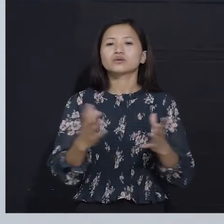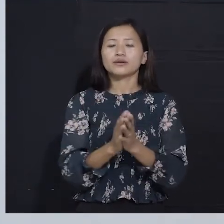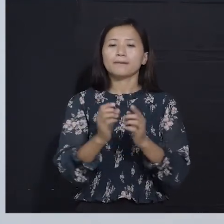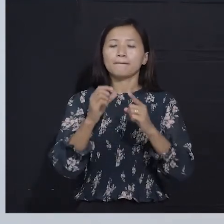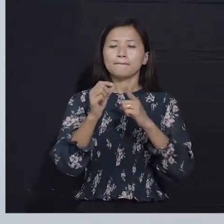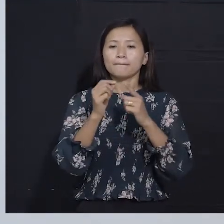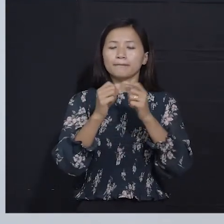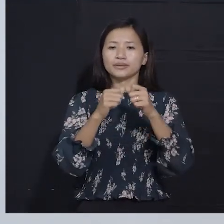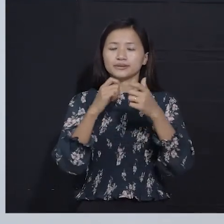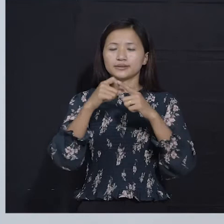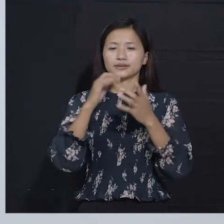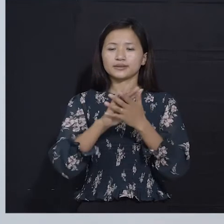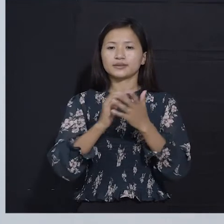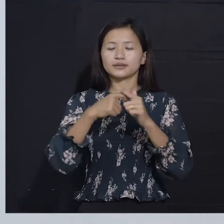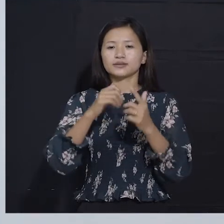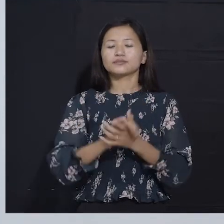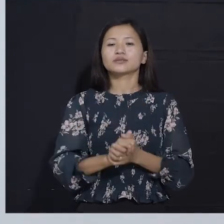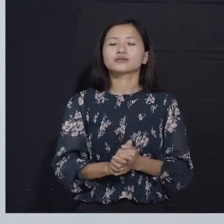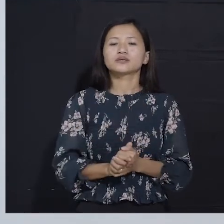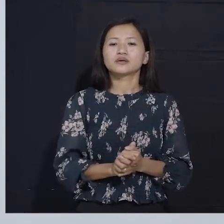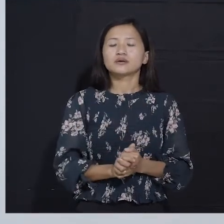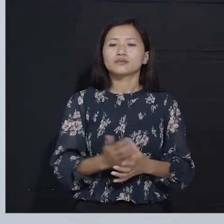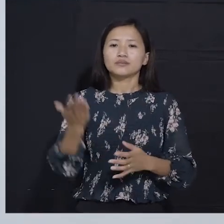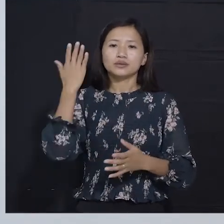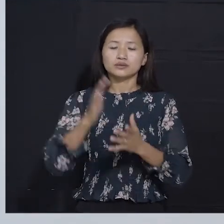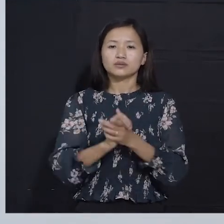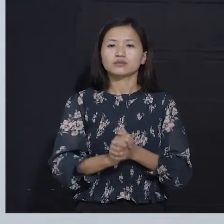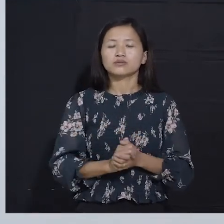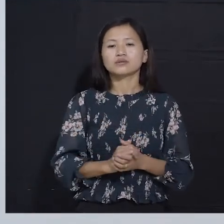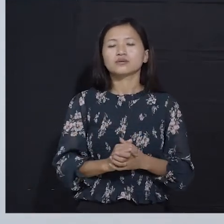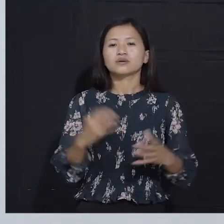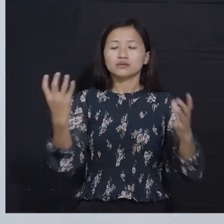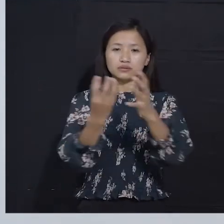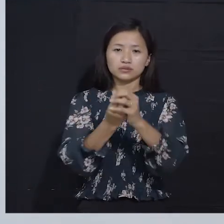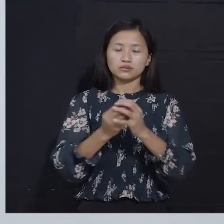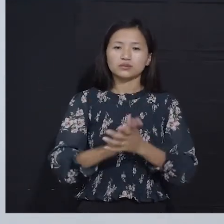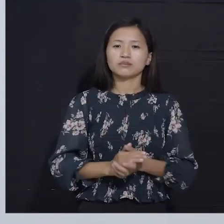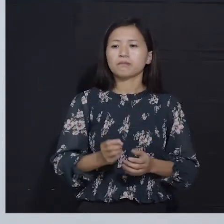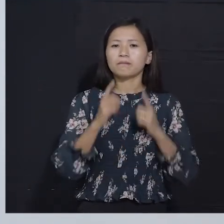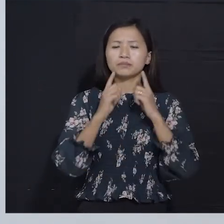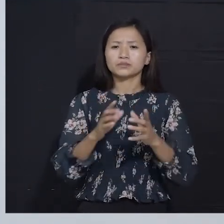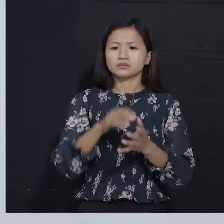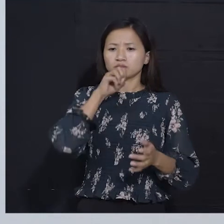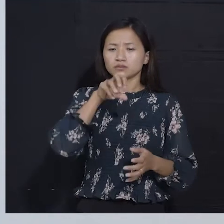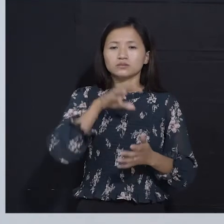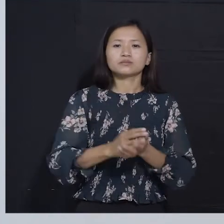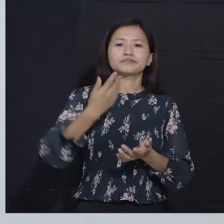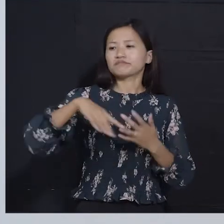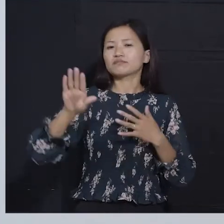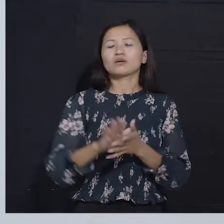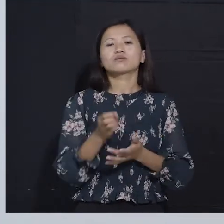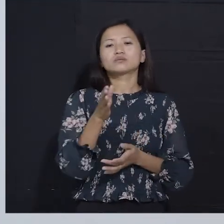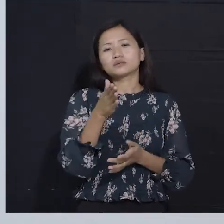Okay, and so the boy expected the dog to go back to its pack, but this dog did not go, and he thought